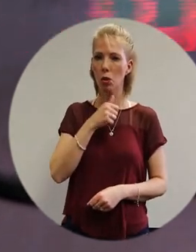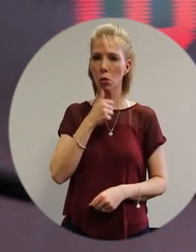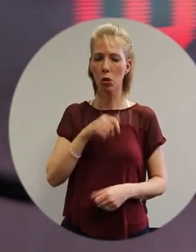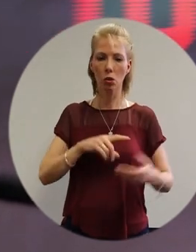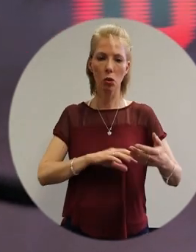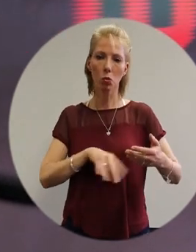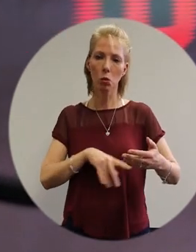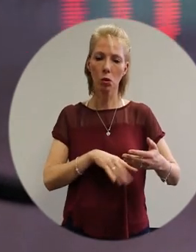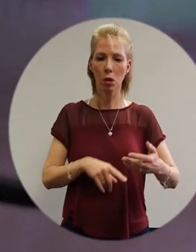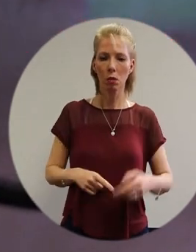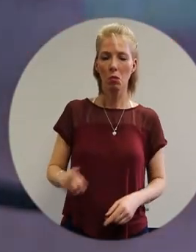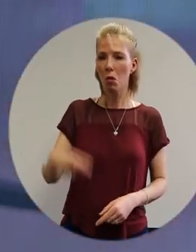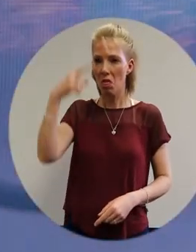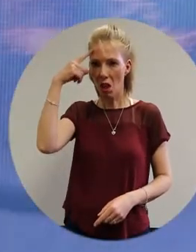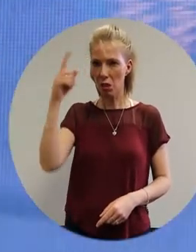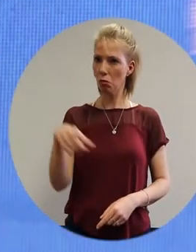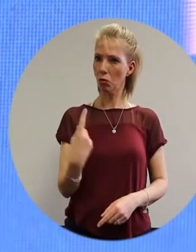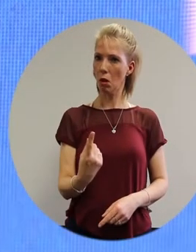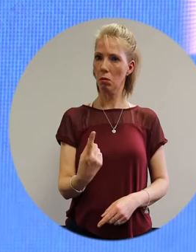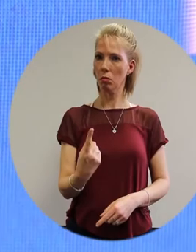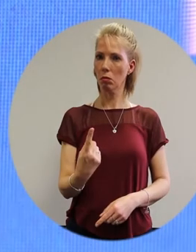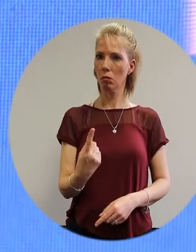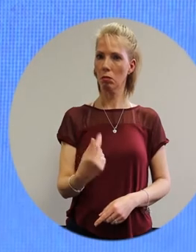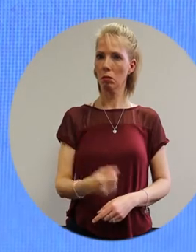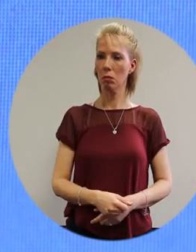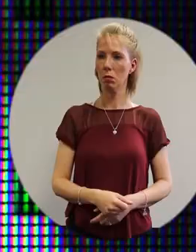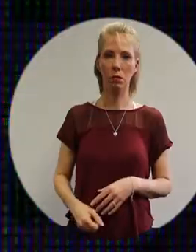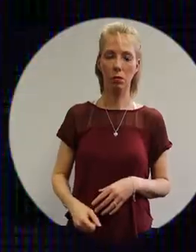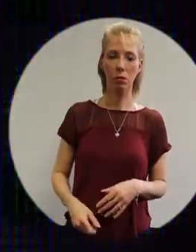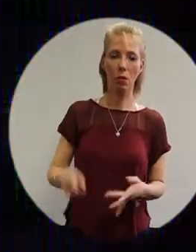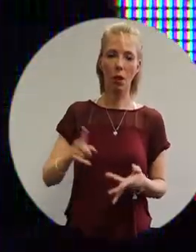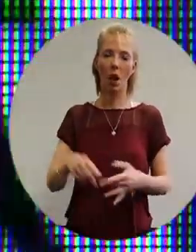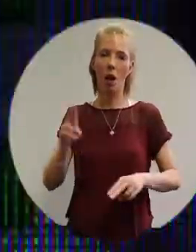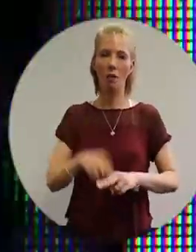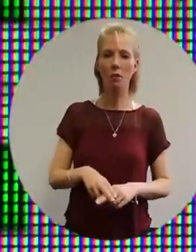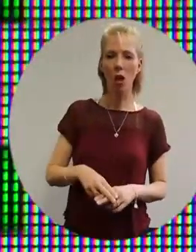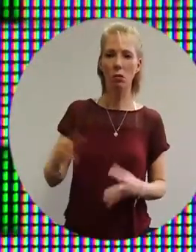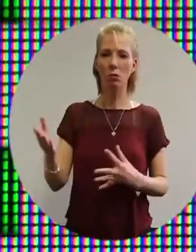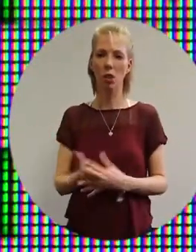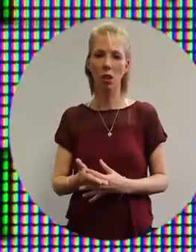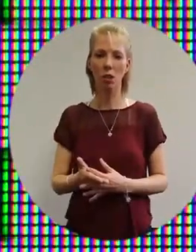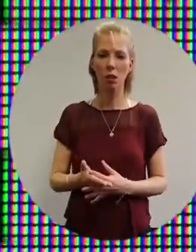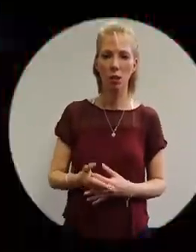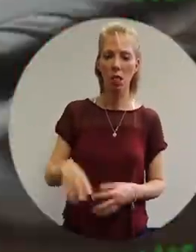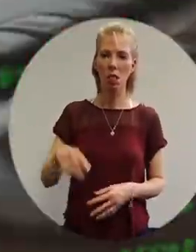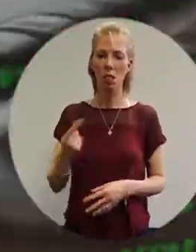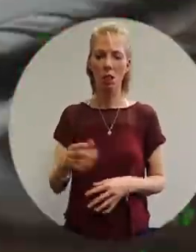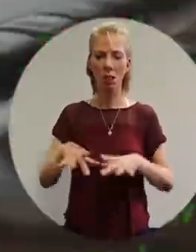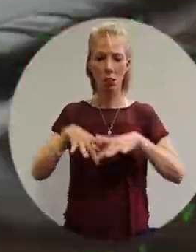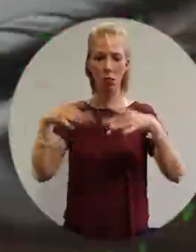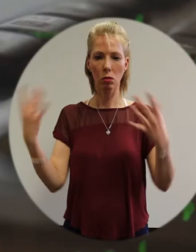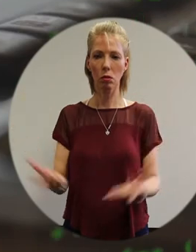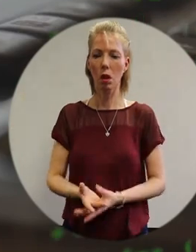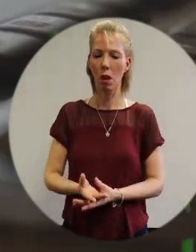devices, even when you think you are alone. If you access illegal materials, engage in questionable activities,